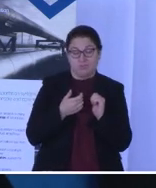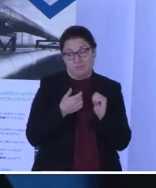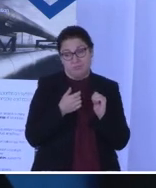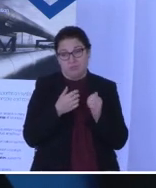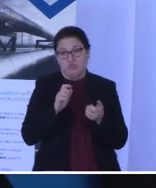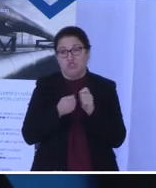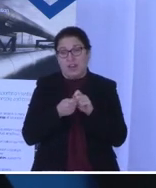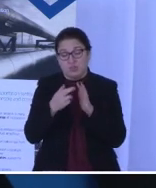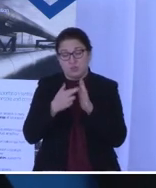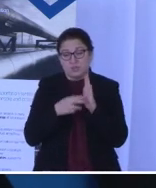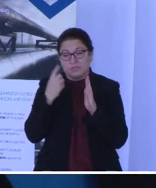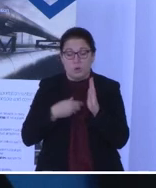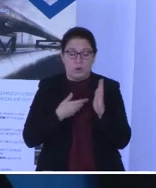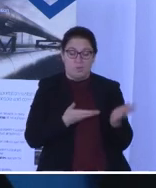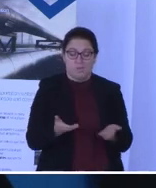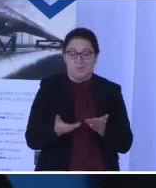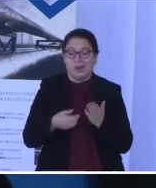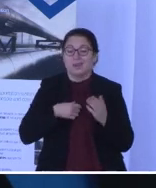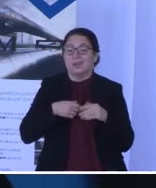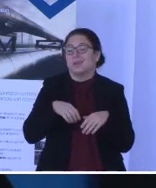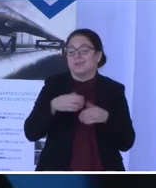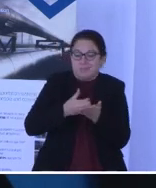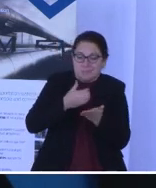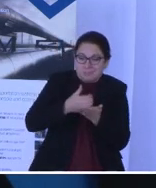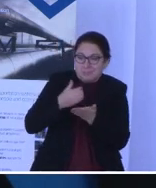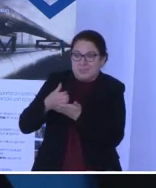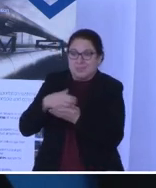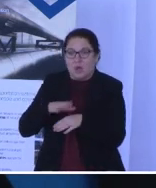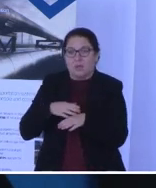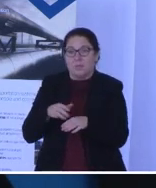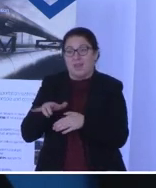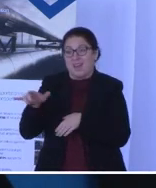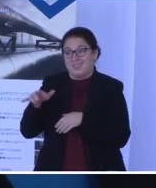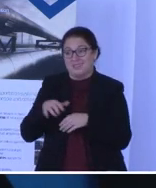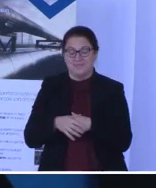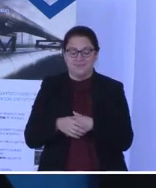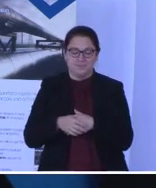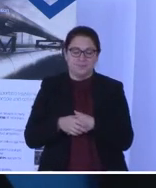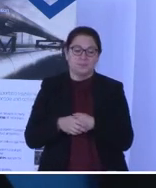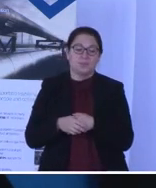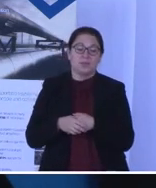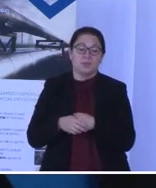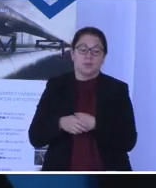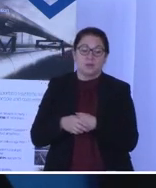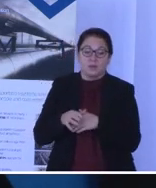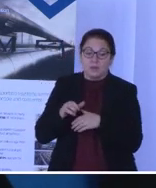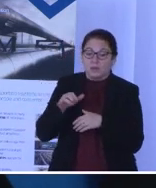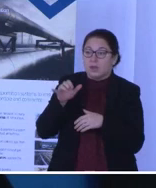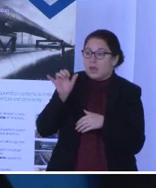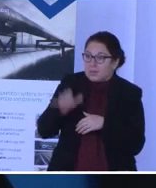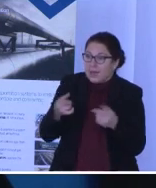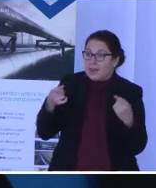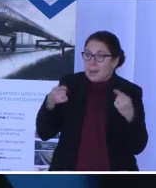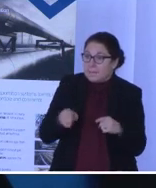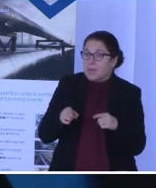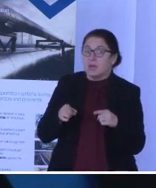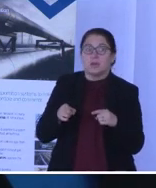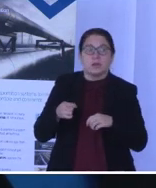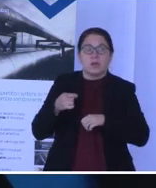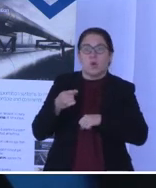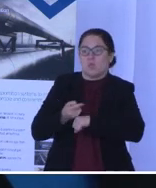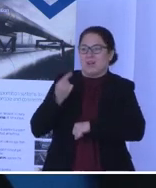and first to begin by stopping anybody from bringing liquids on planes. And that had to occur within a single